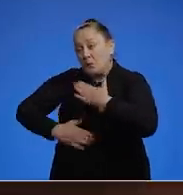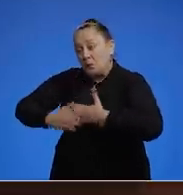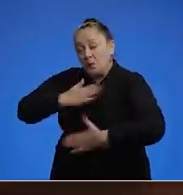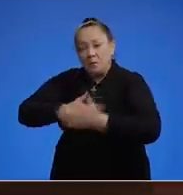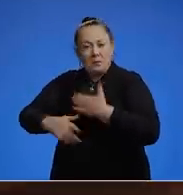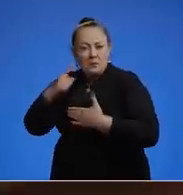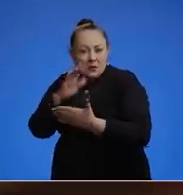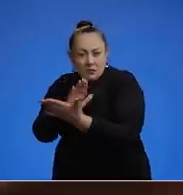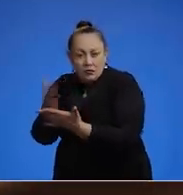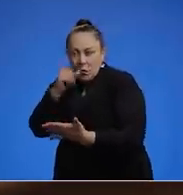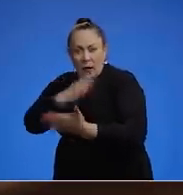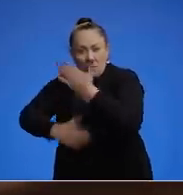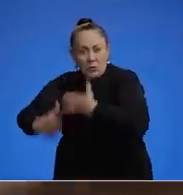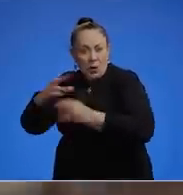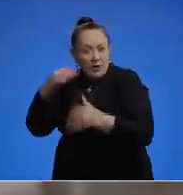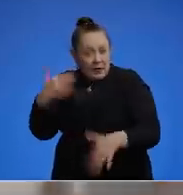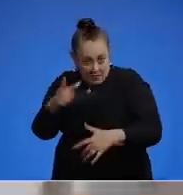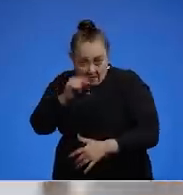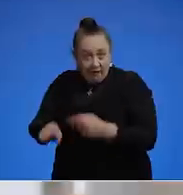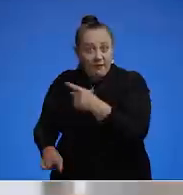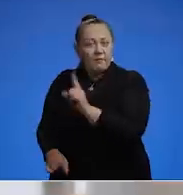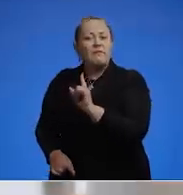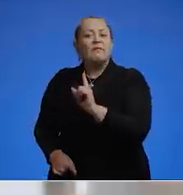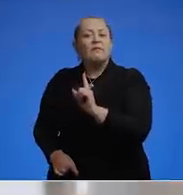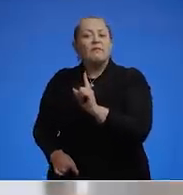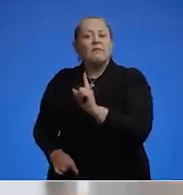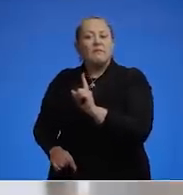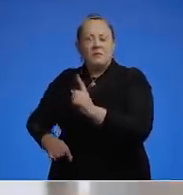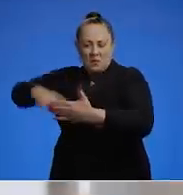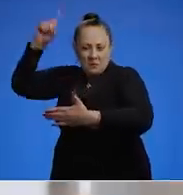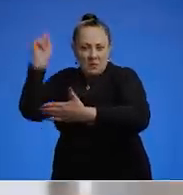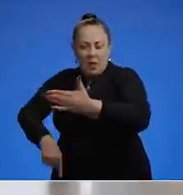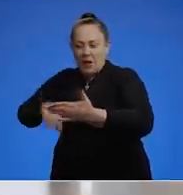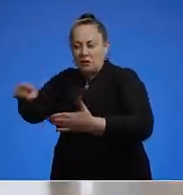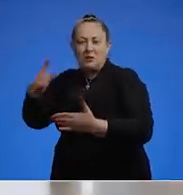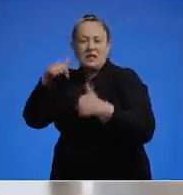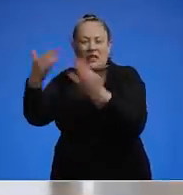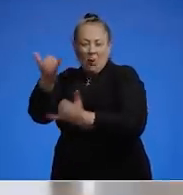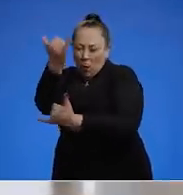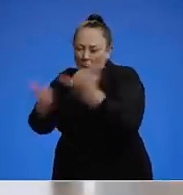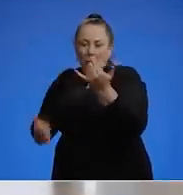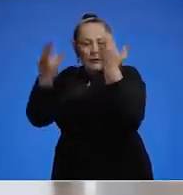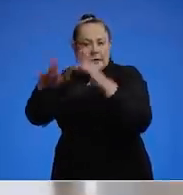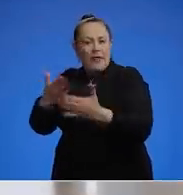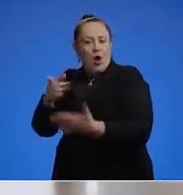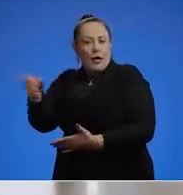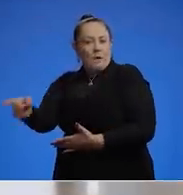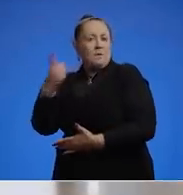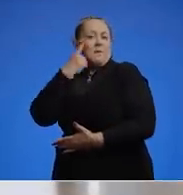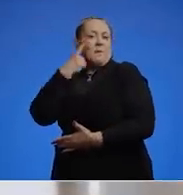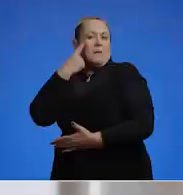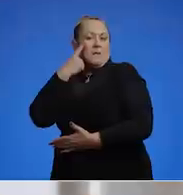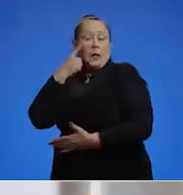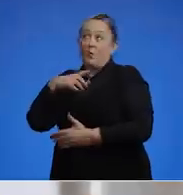his endurance to the proof. Let us condemn him to a shameful death. Since he